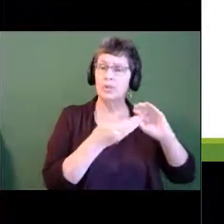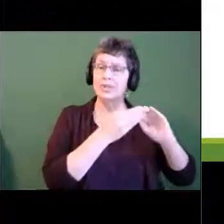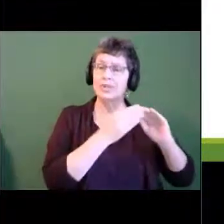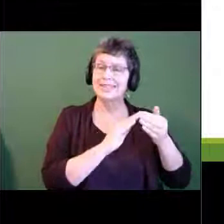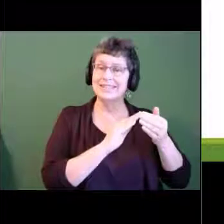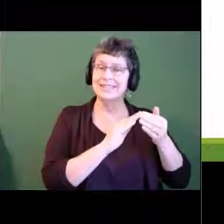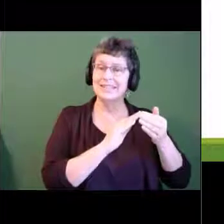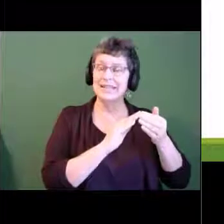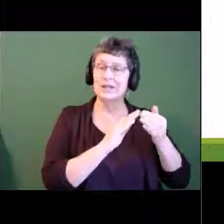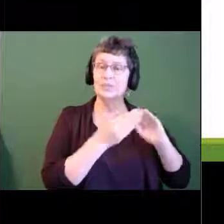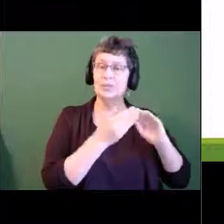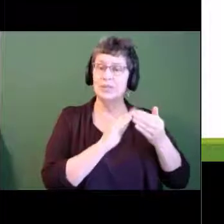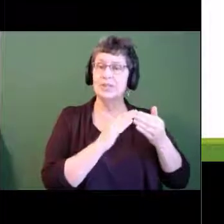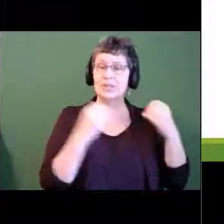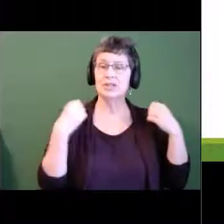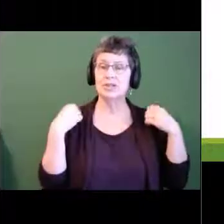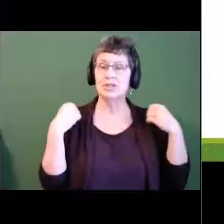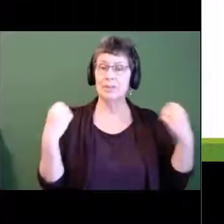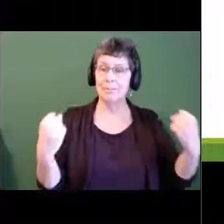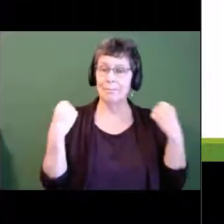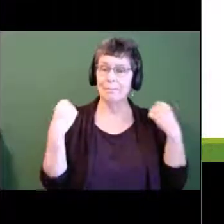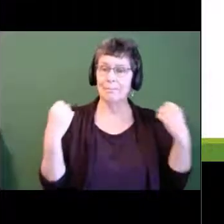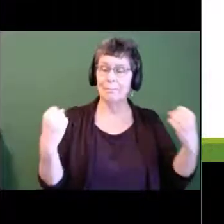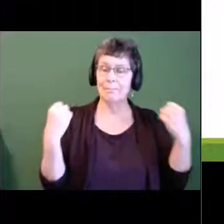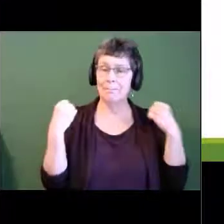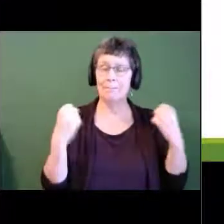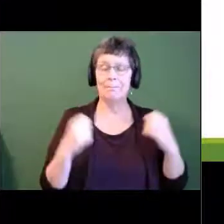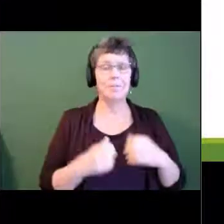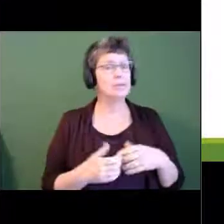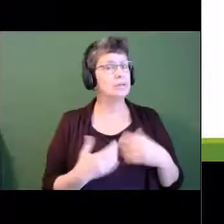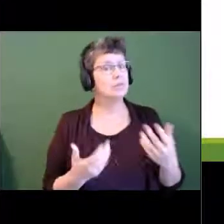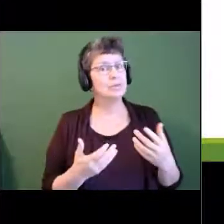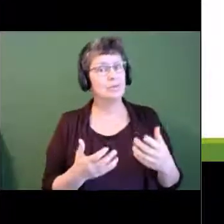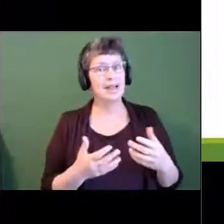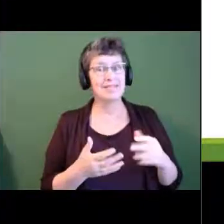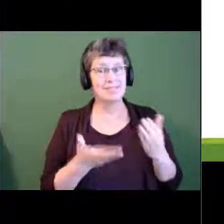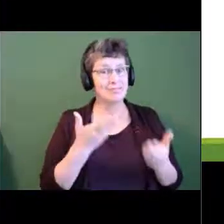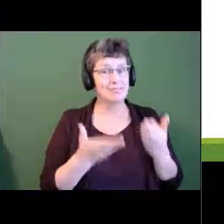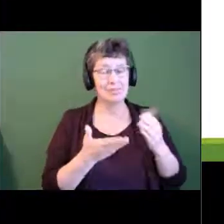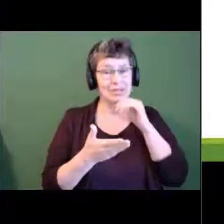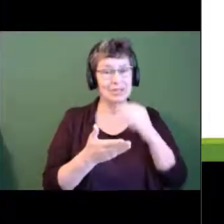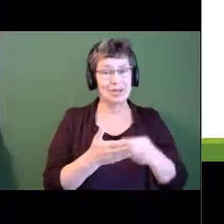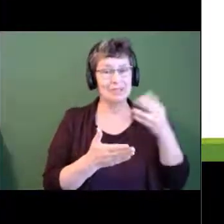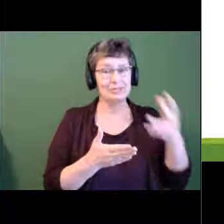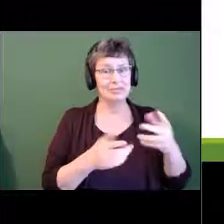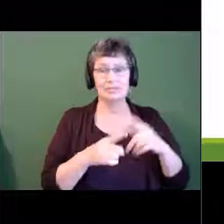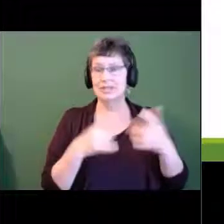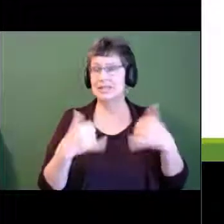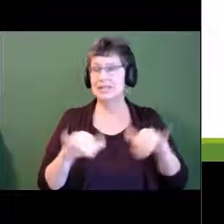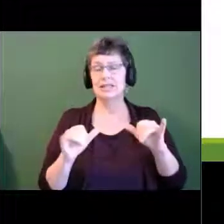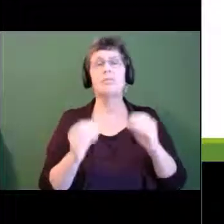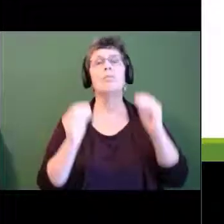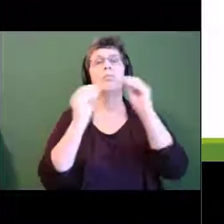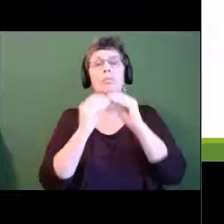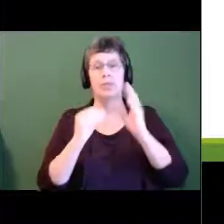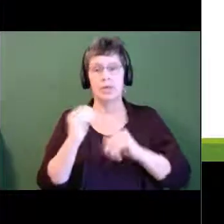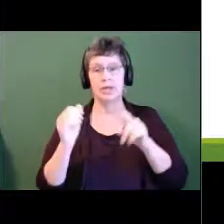low income. Finally, health, the kind of things around your own health, that's not just mobility, but it's things like